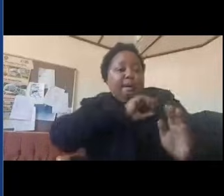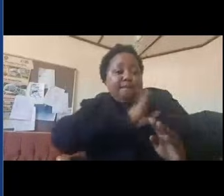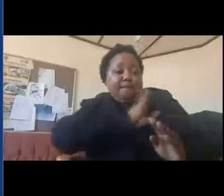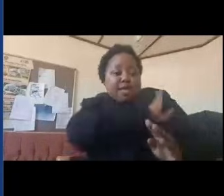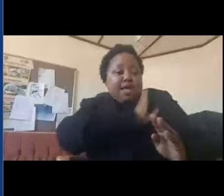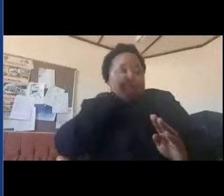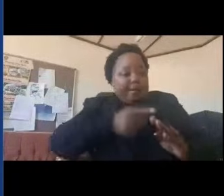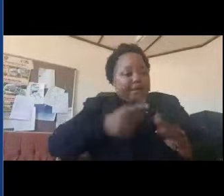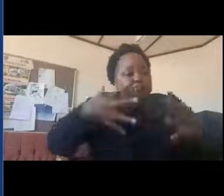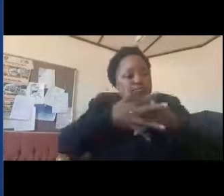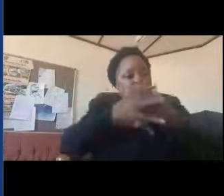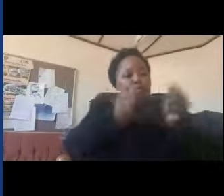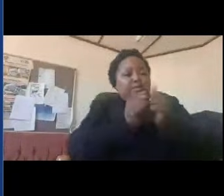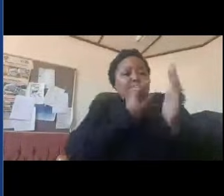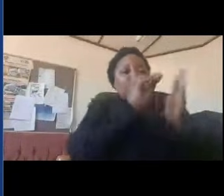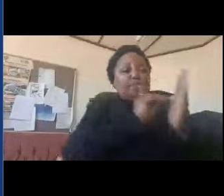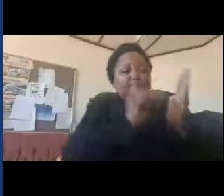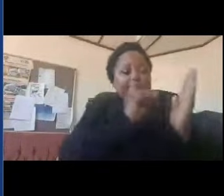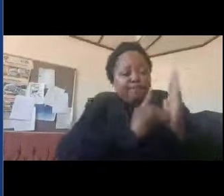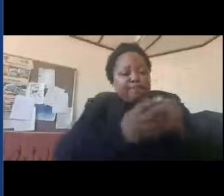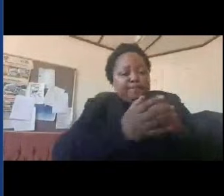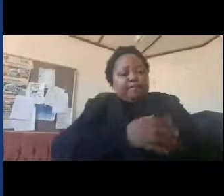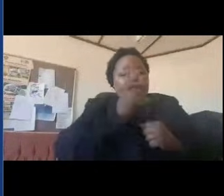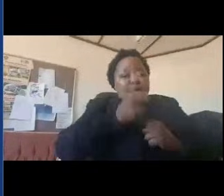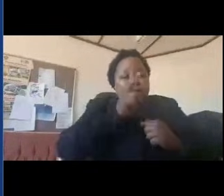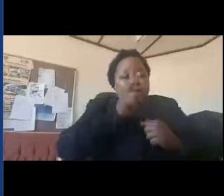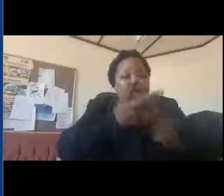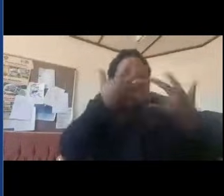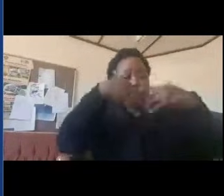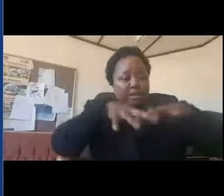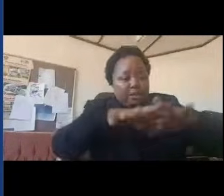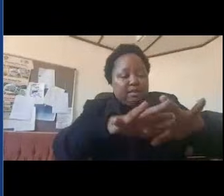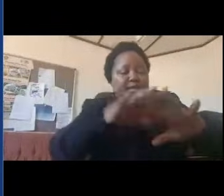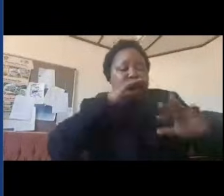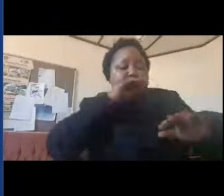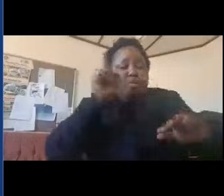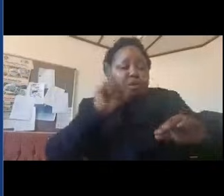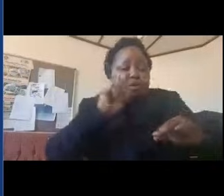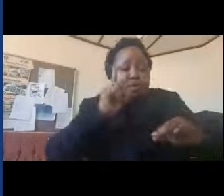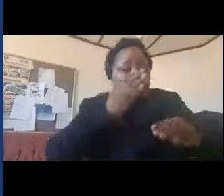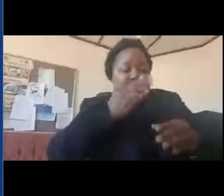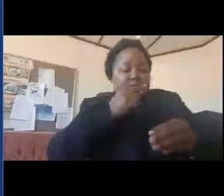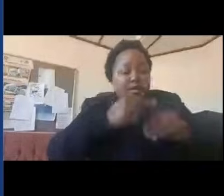Mainstreaming about structures, SBC is about souls.